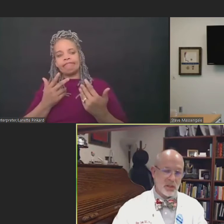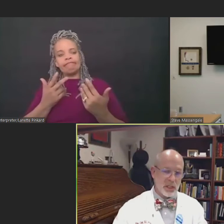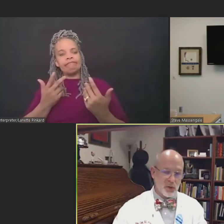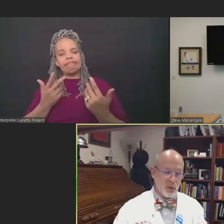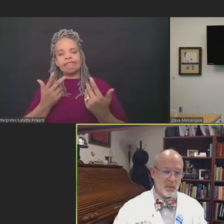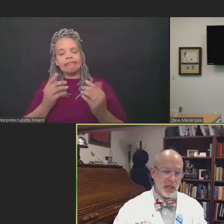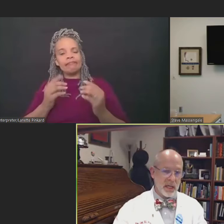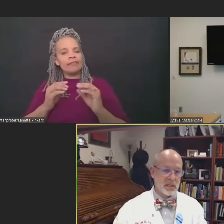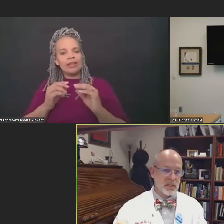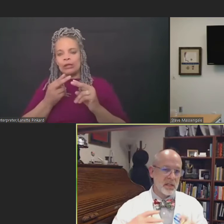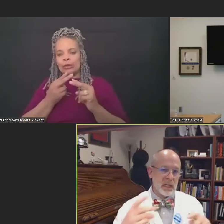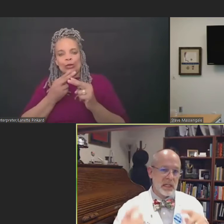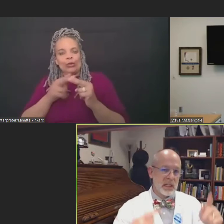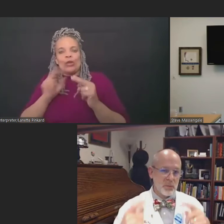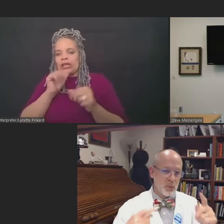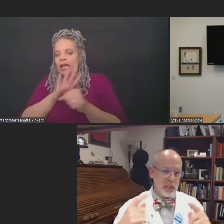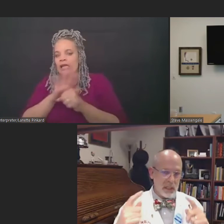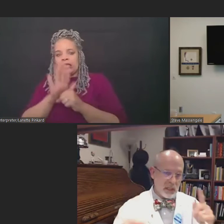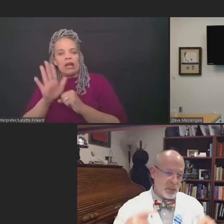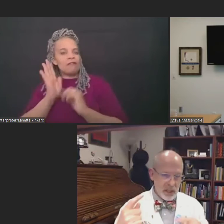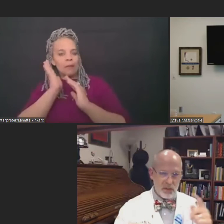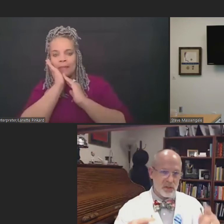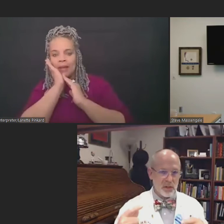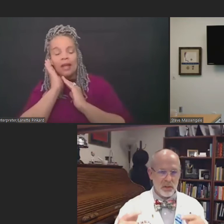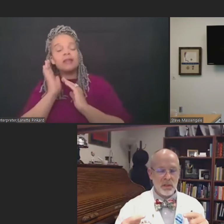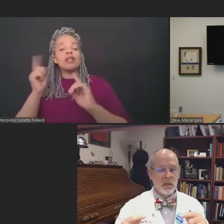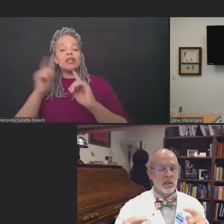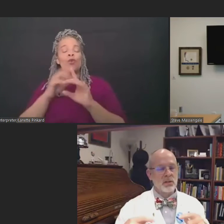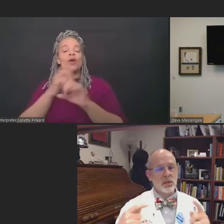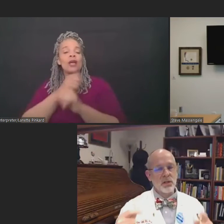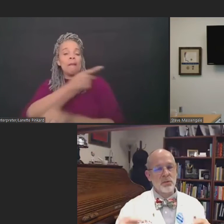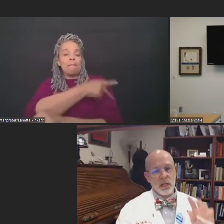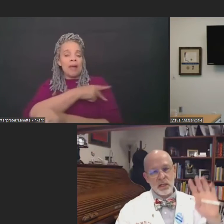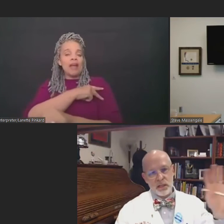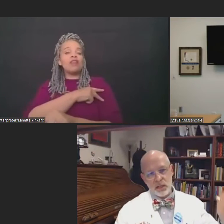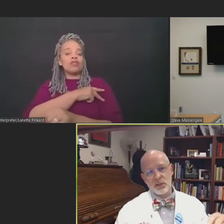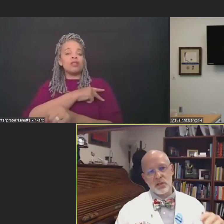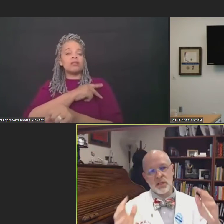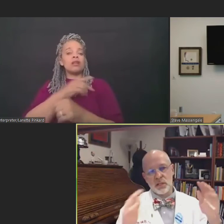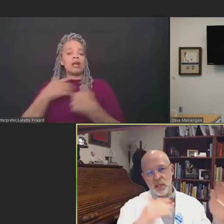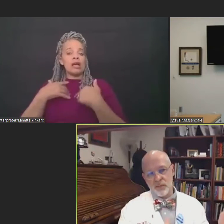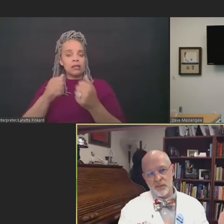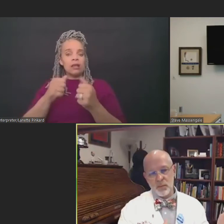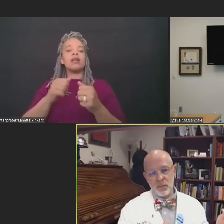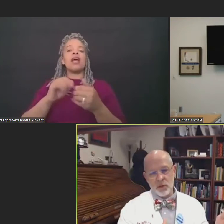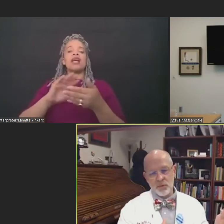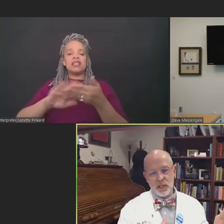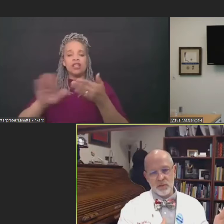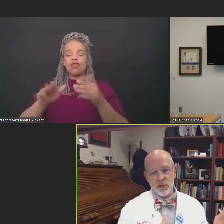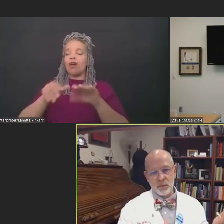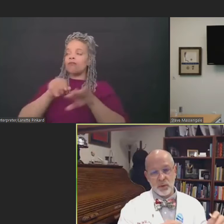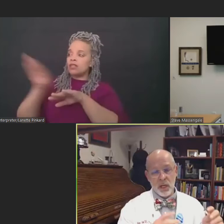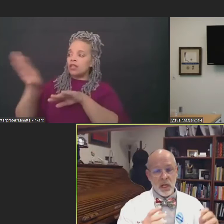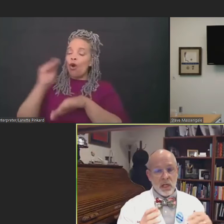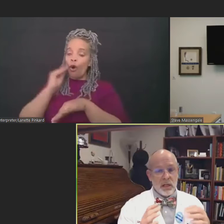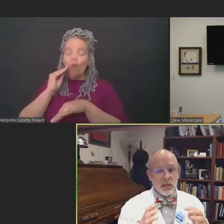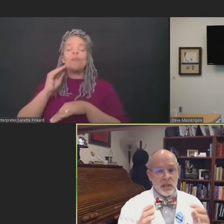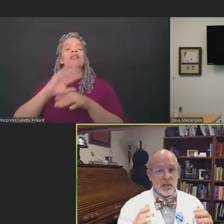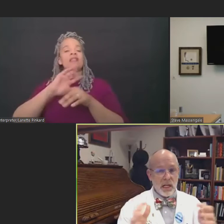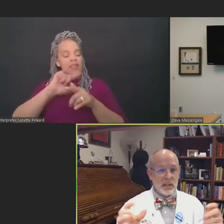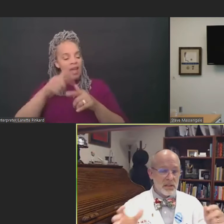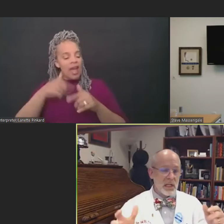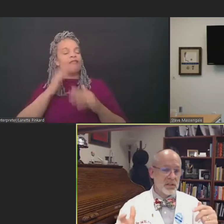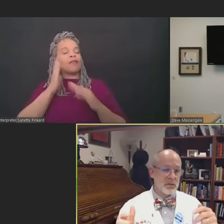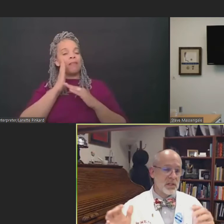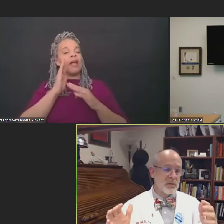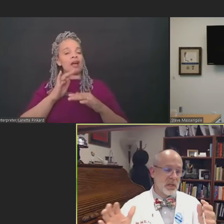they're going to be short beds until we can get patients turned around and discharged and have those beds available. They're